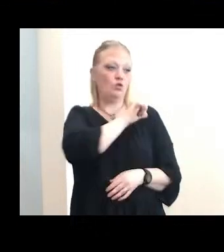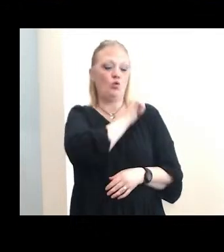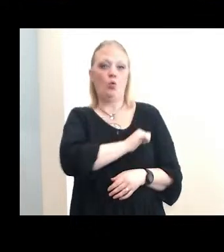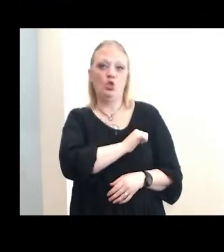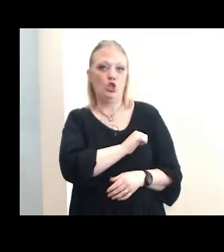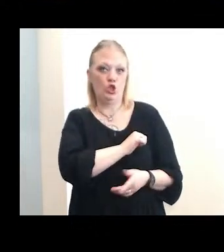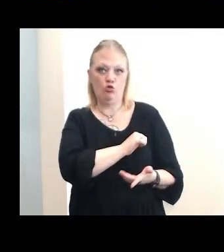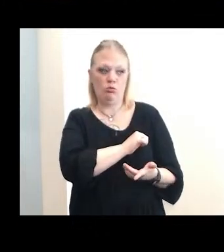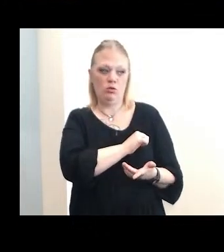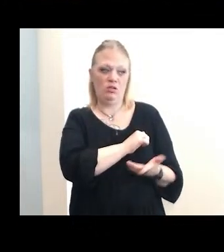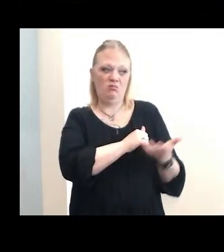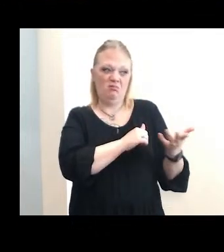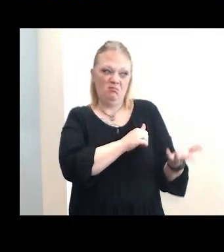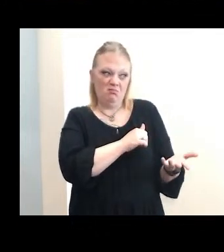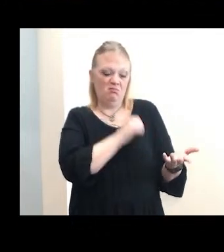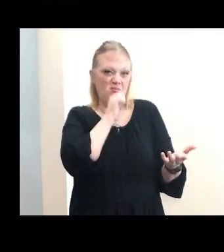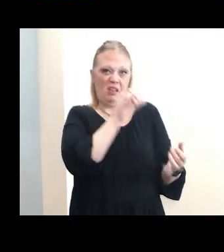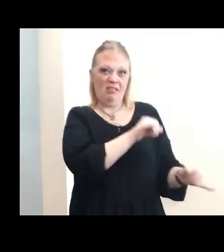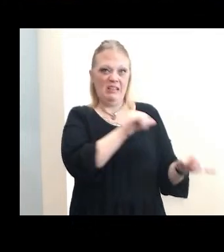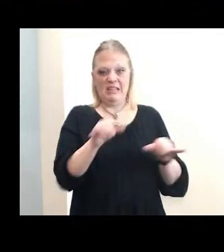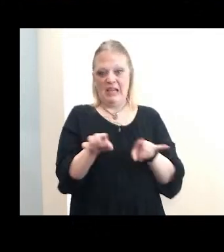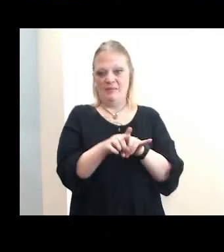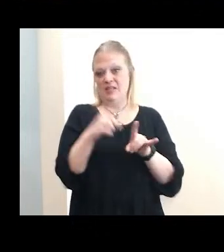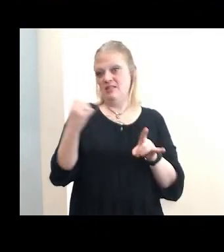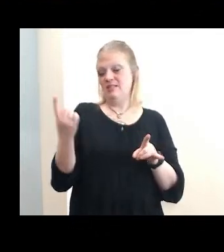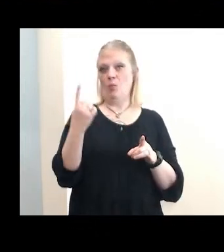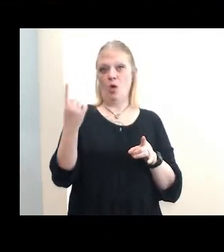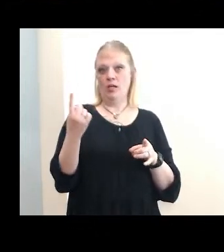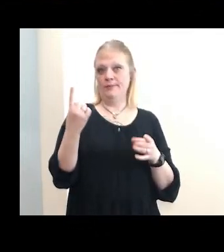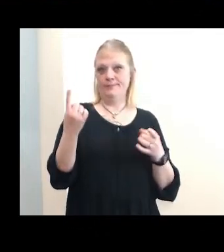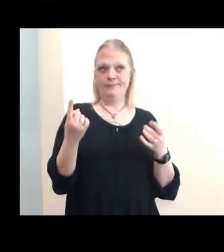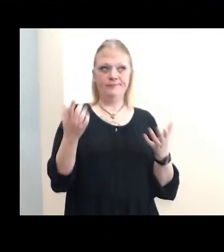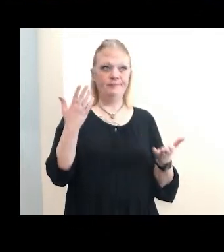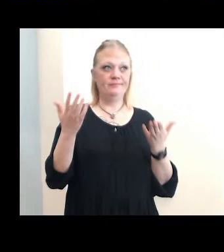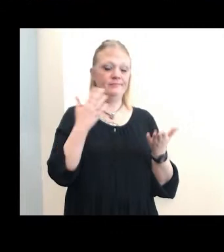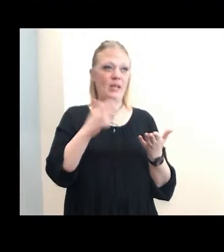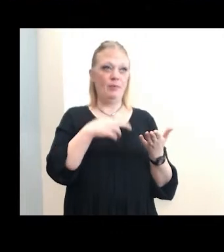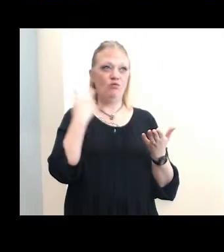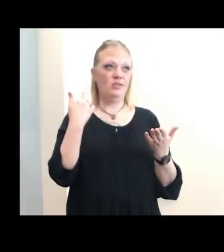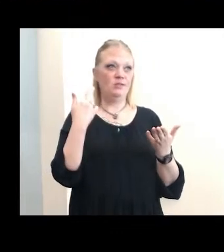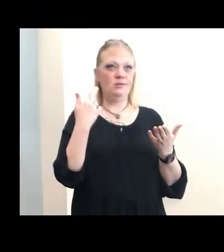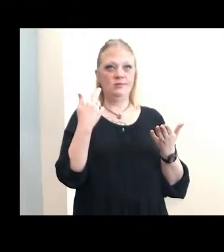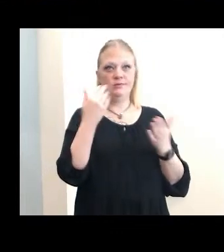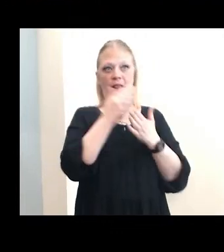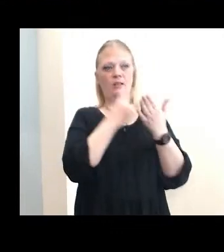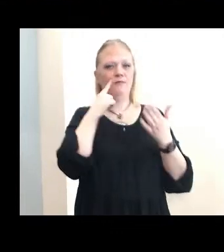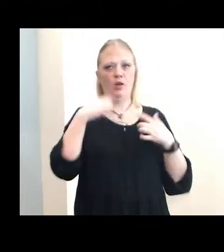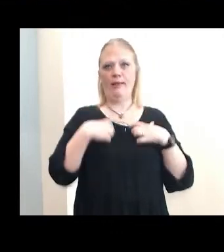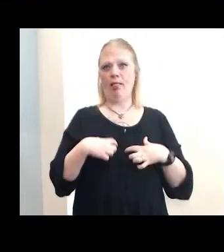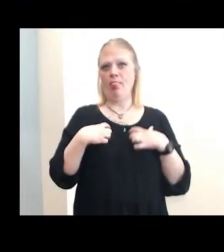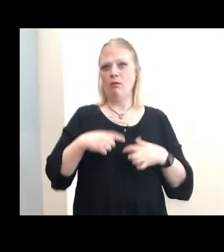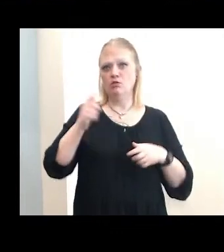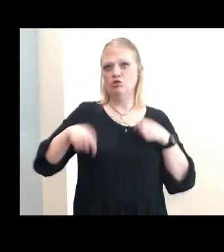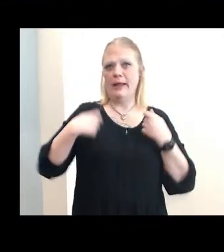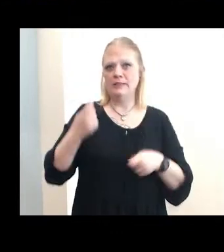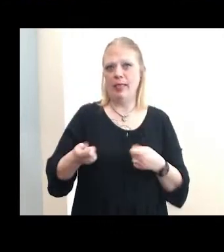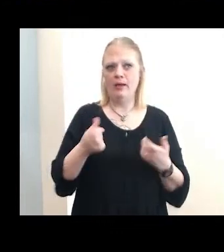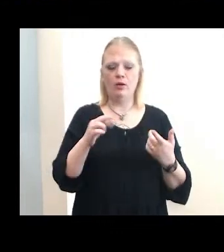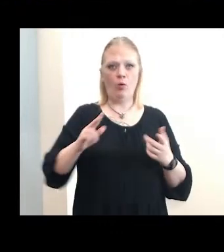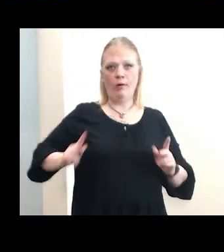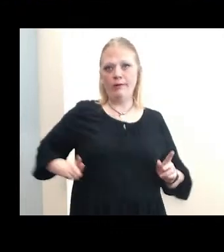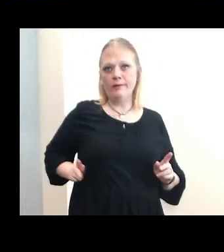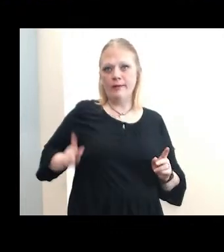surgery, they're not necessarily the same as someone who may be at risk on the list for a lung transplant or a